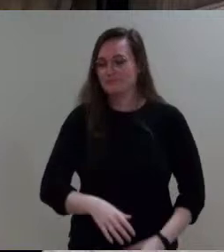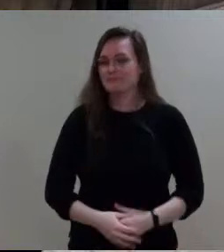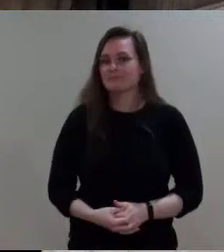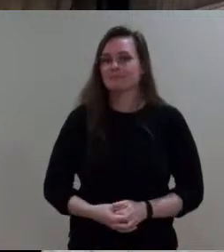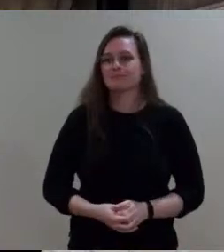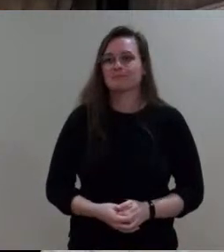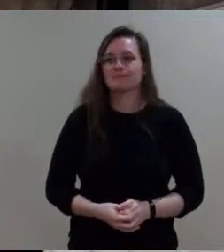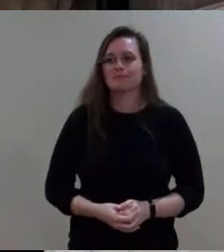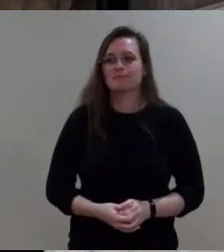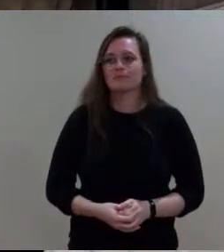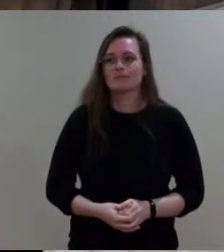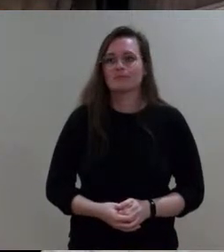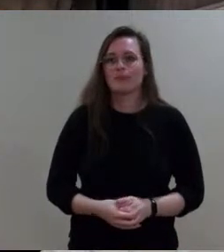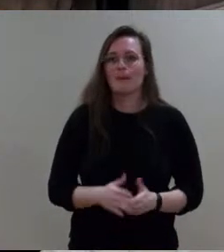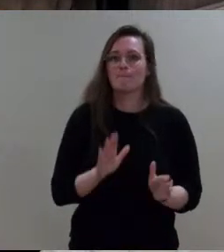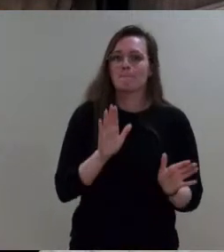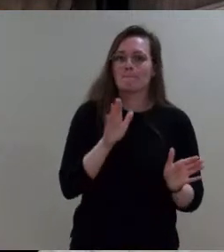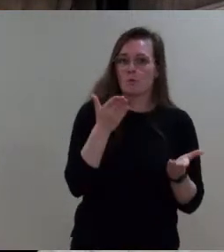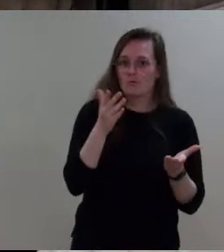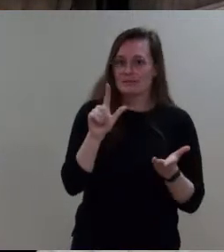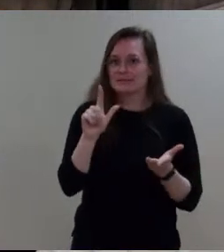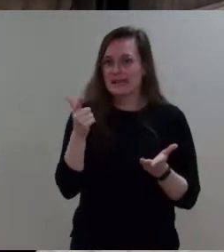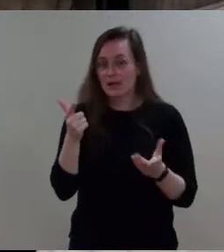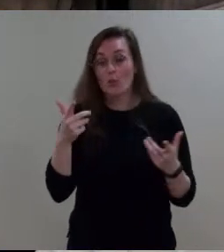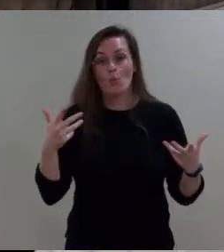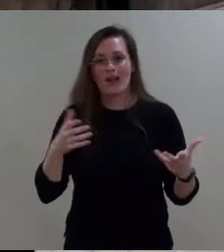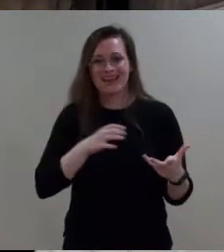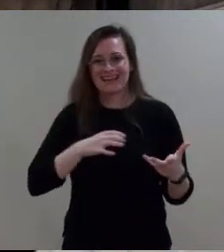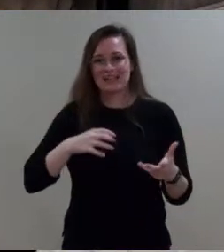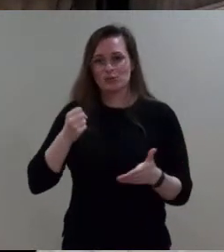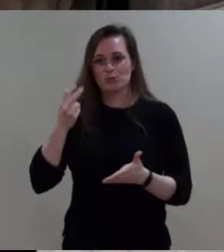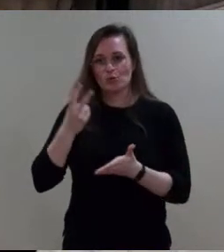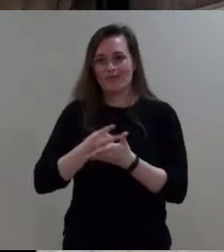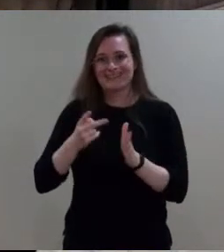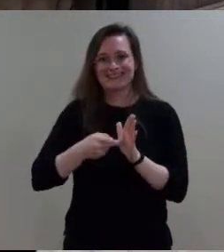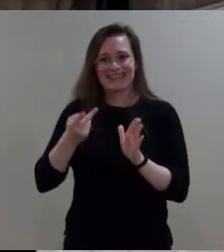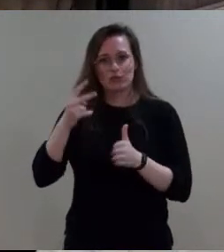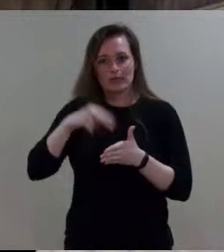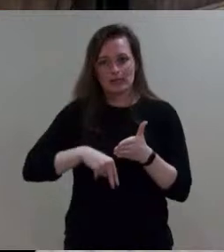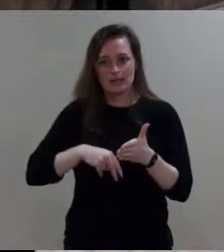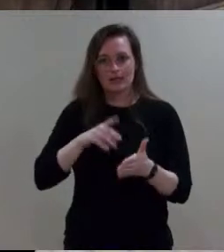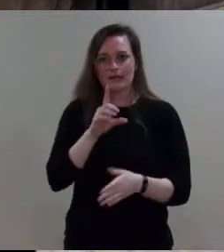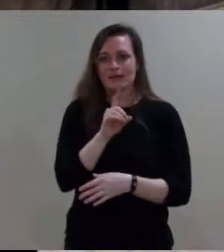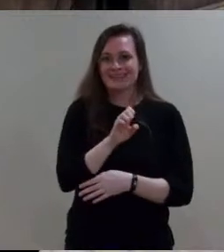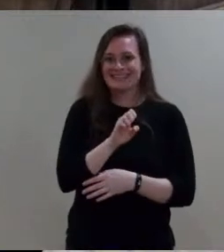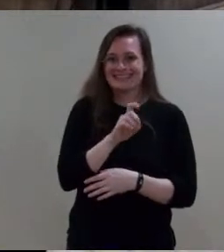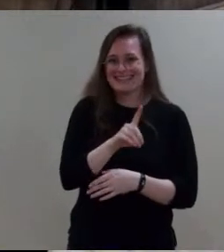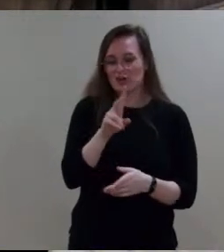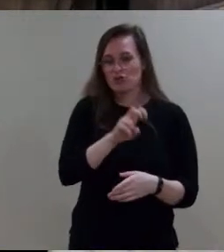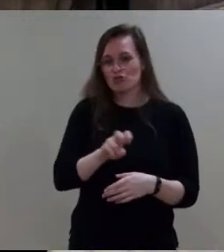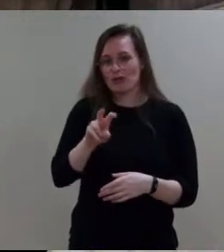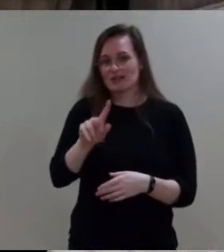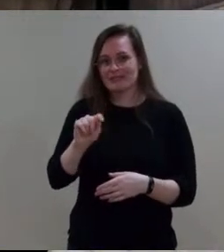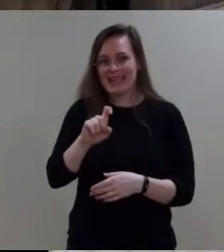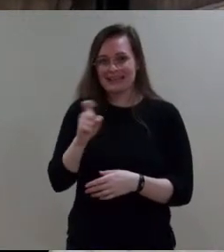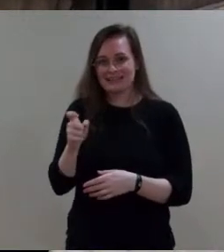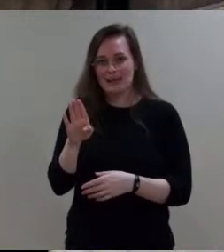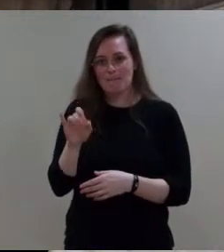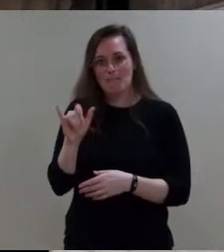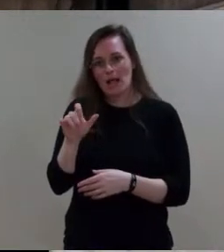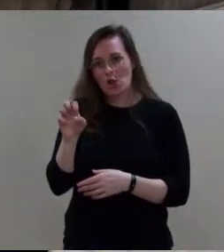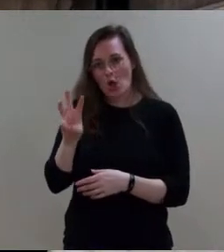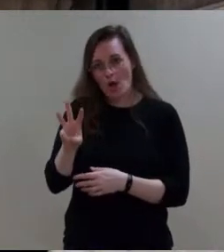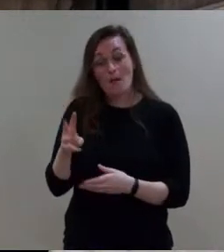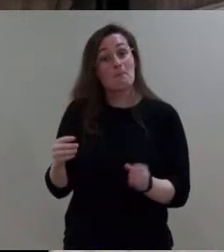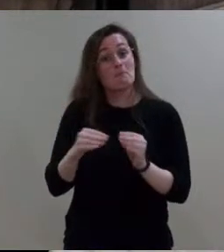It has been moved and seconded that council approve second reading of the deed transfer tax bylaw. Is there any further discussion on this